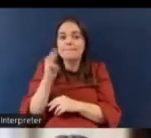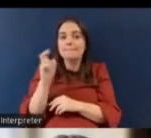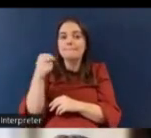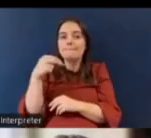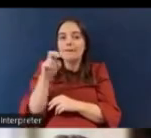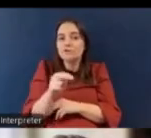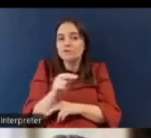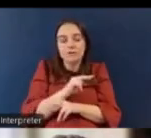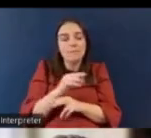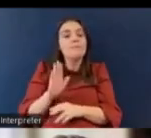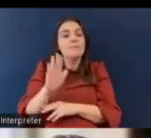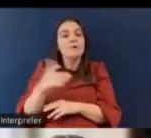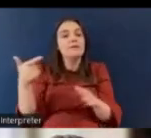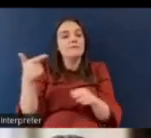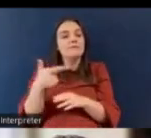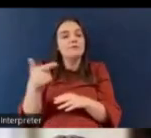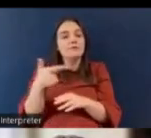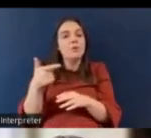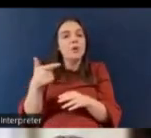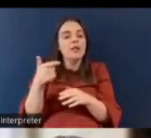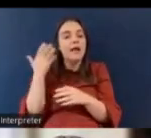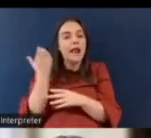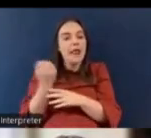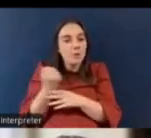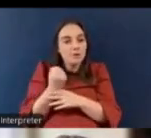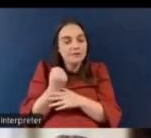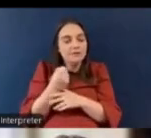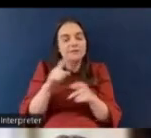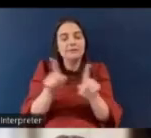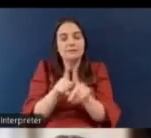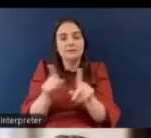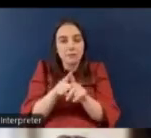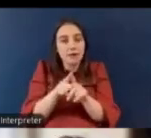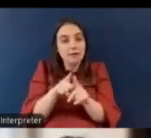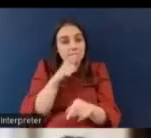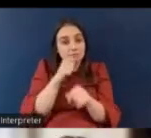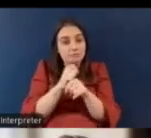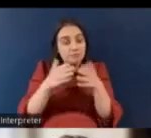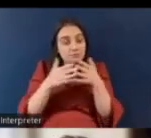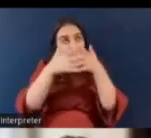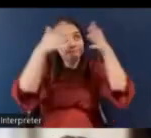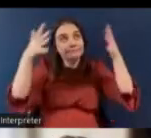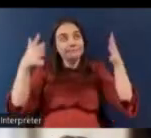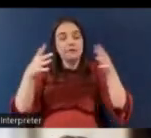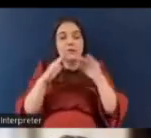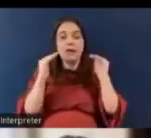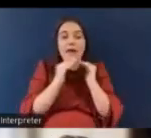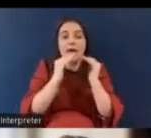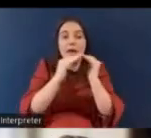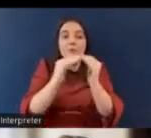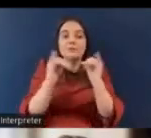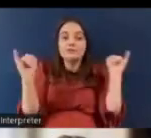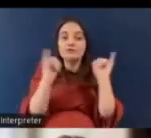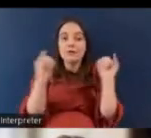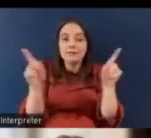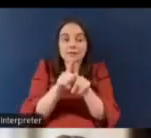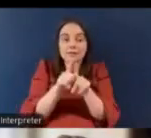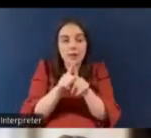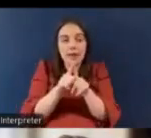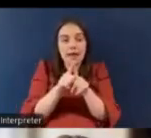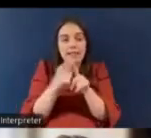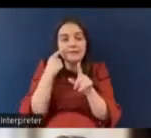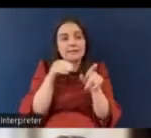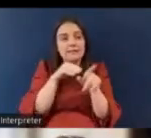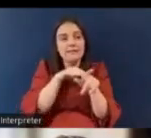must be on fuel allowance. And I was saying as well, we were looking at the bigger picture. The housing crisis is trickling